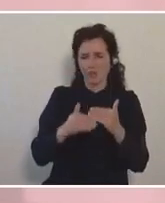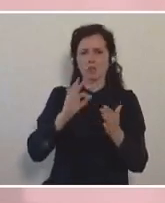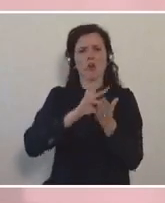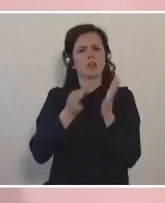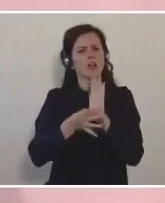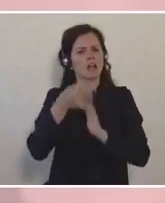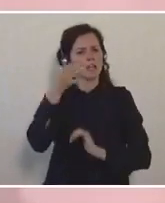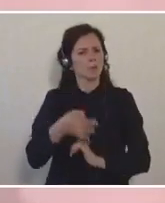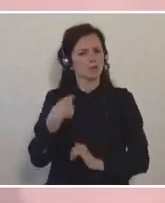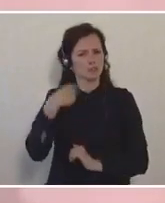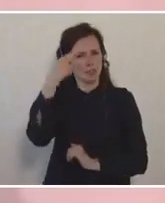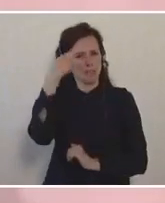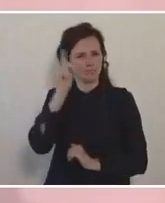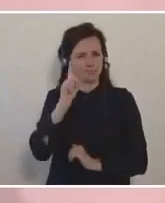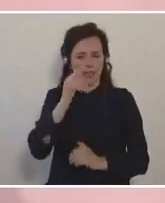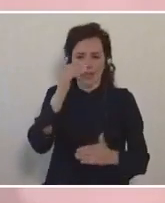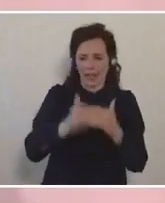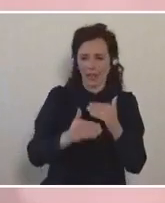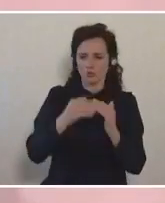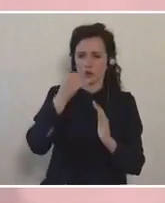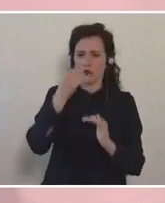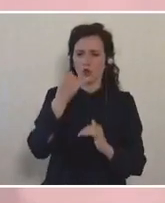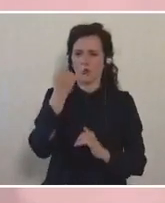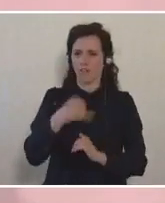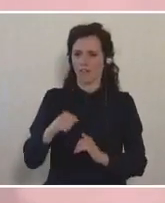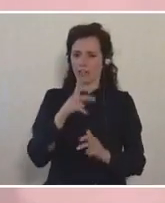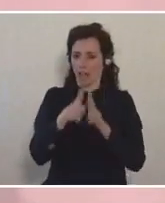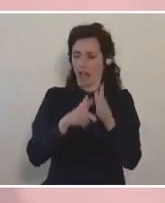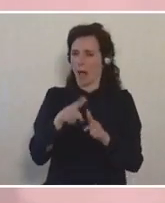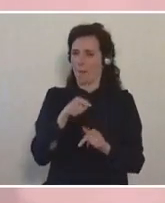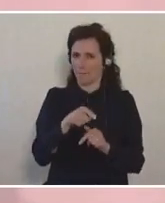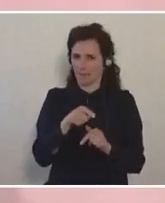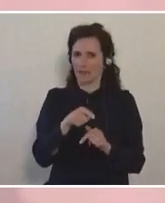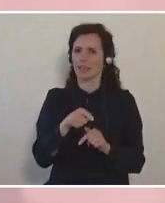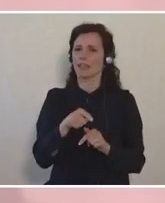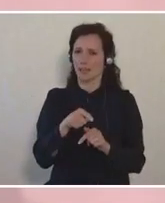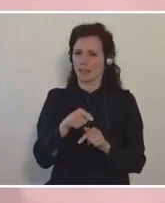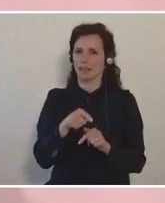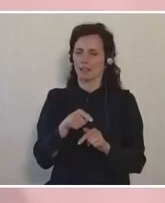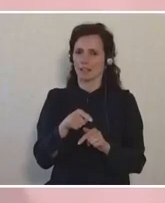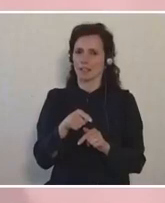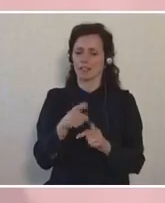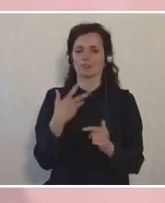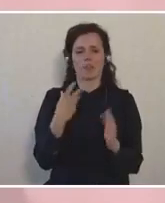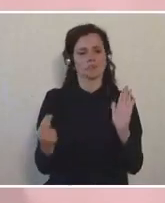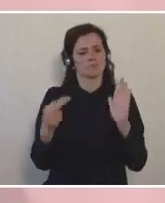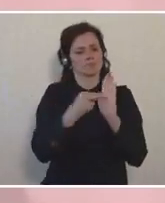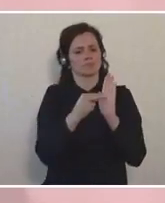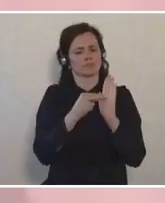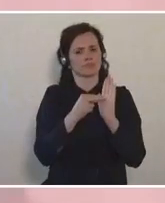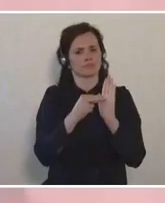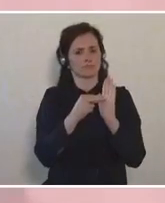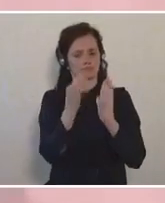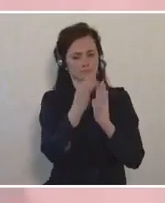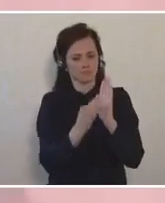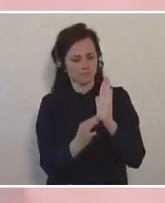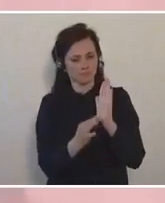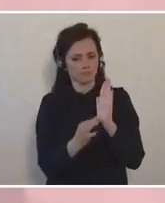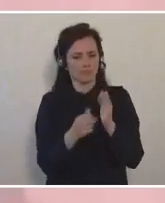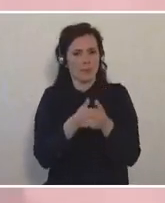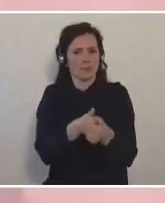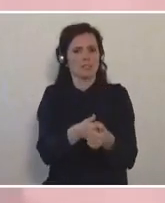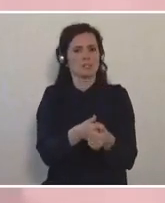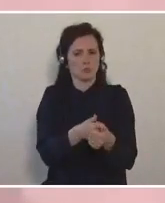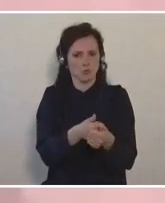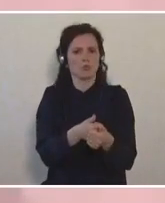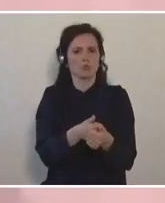about reopening the economy. And one of these decisions, taken either there or 10 days later, was to eliminate